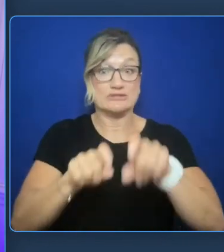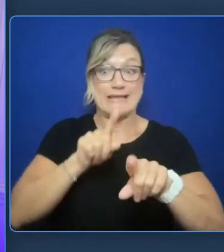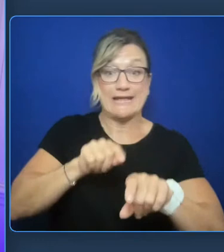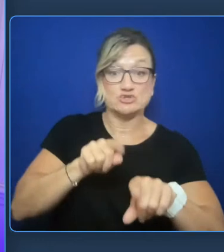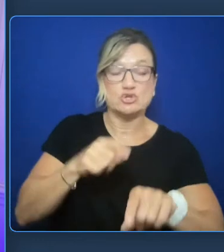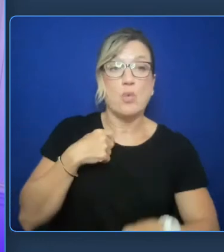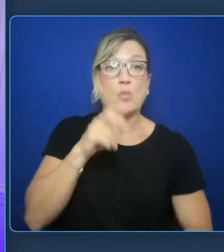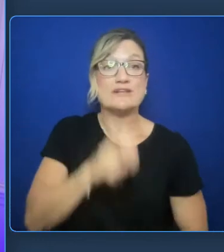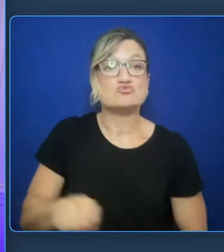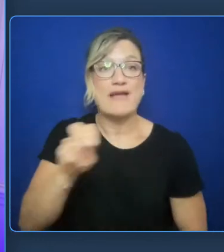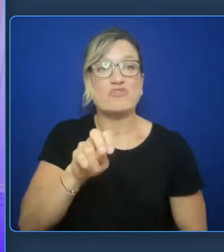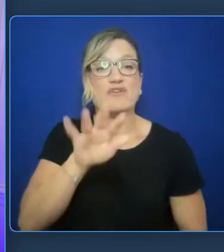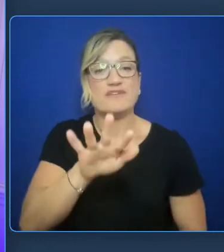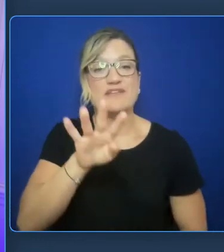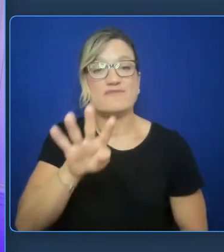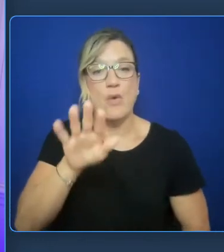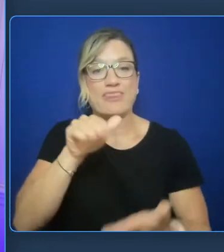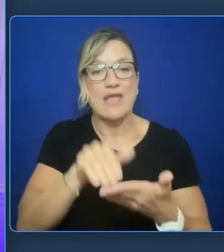We traveled